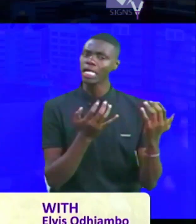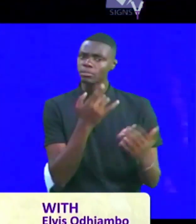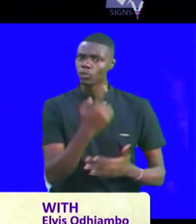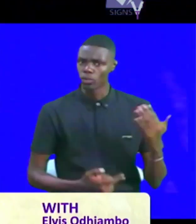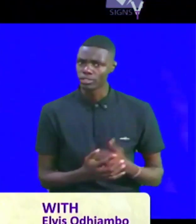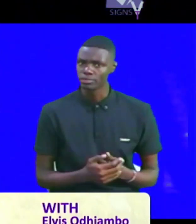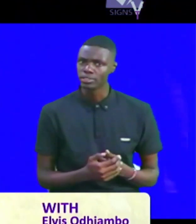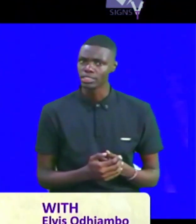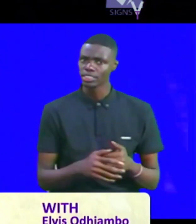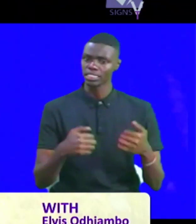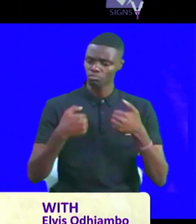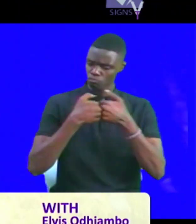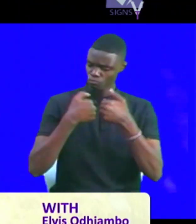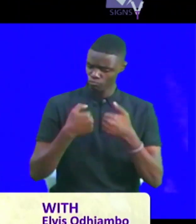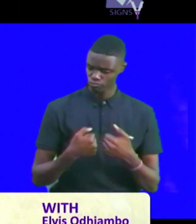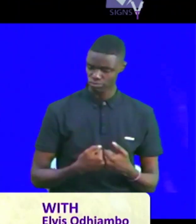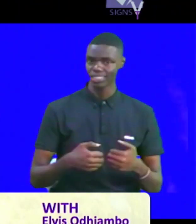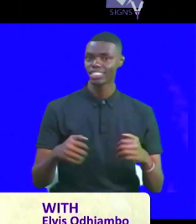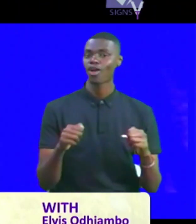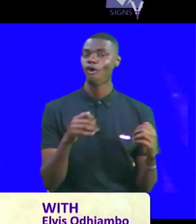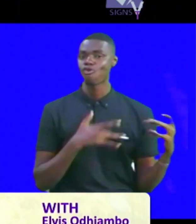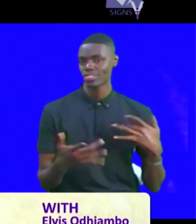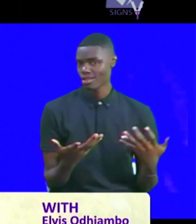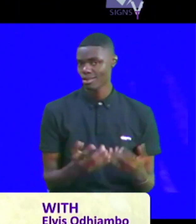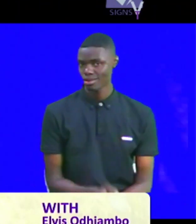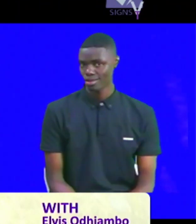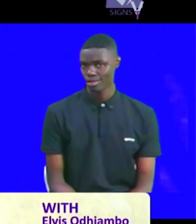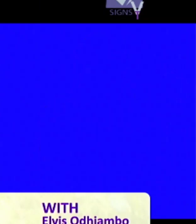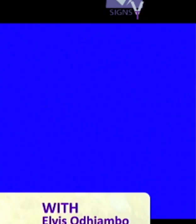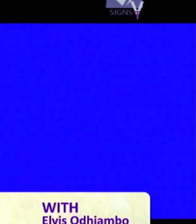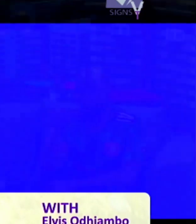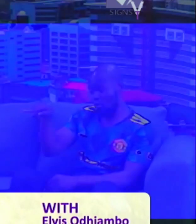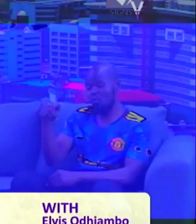what should we expect as far as the tournament is concerned?